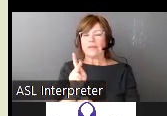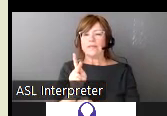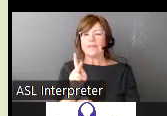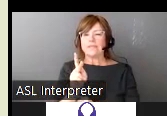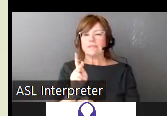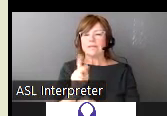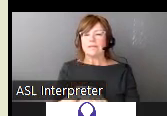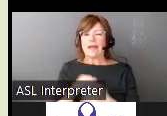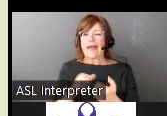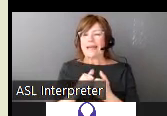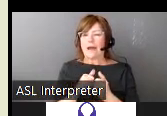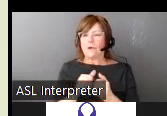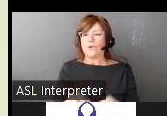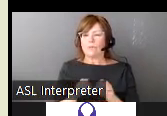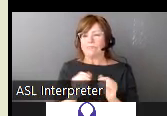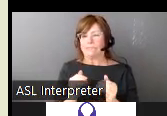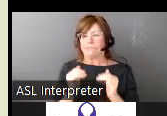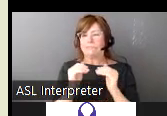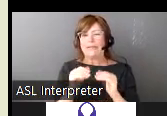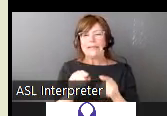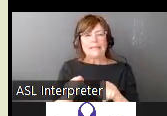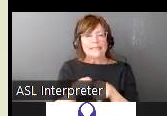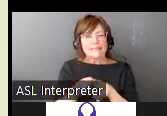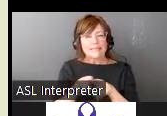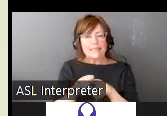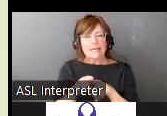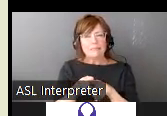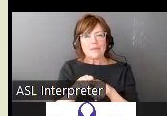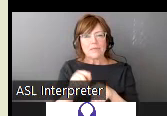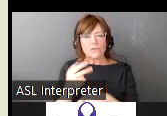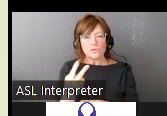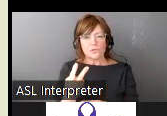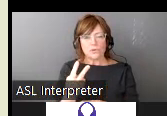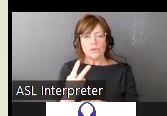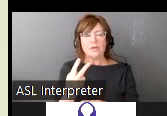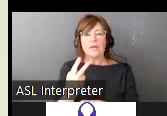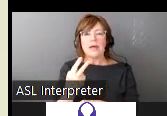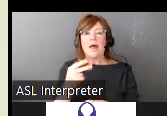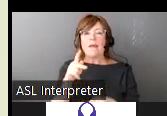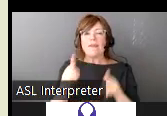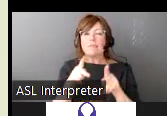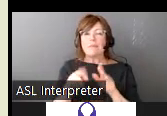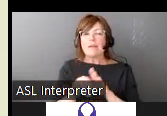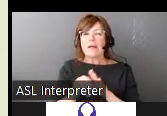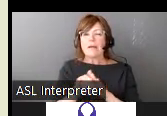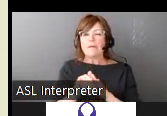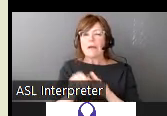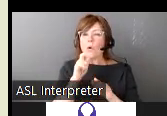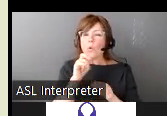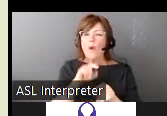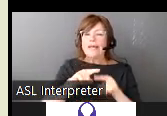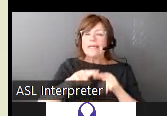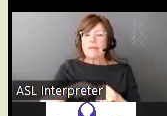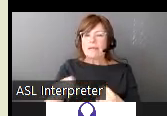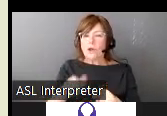importance. Similar to table 2, participants identified in descending order physical dependence on others,